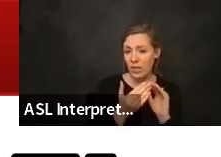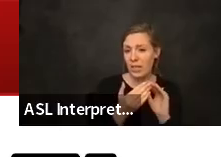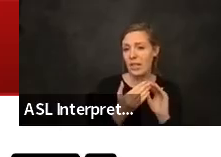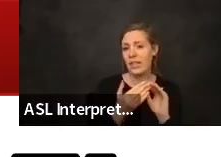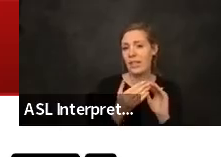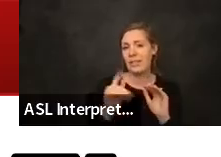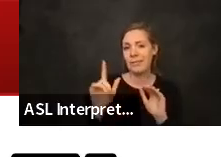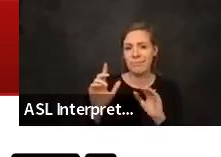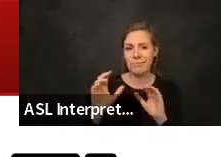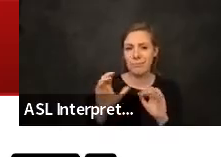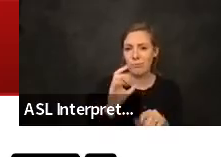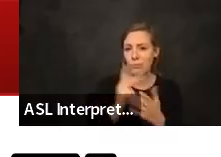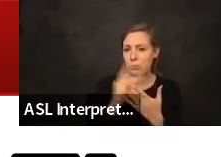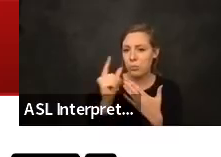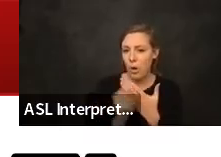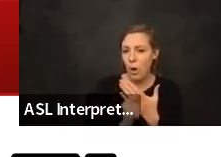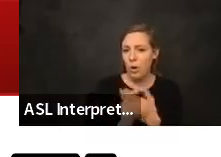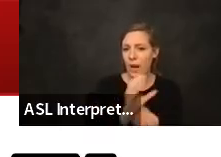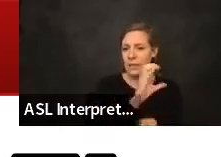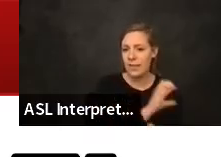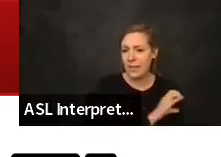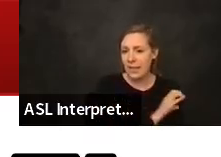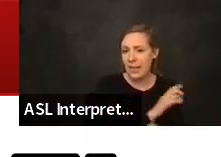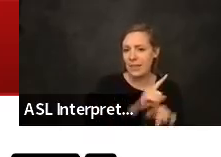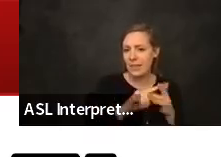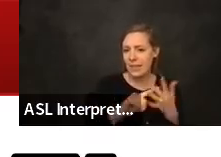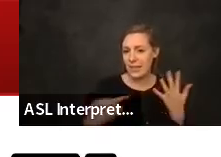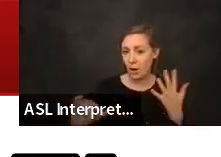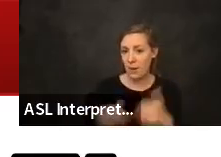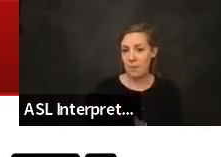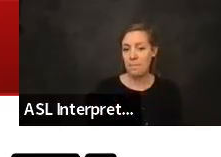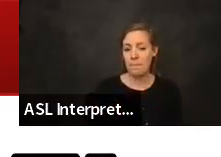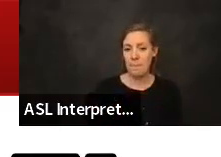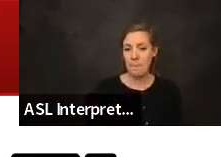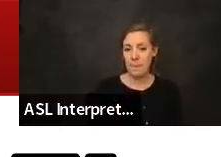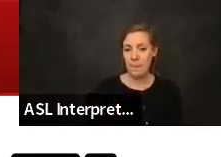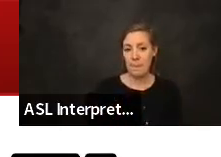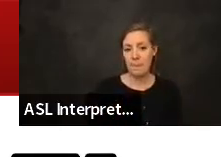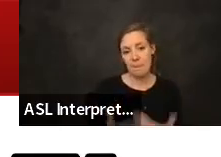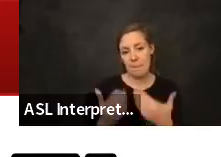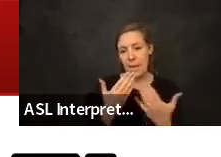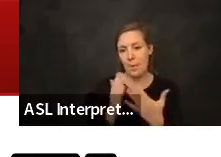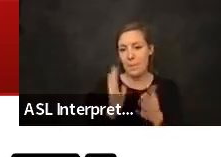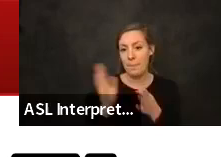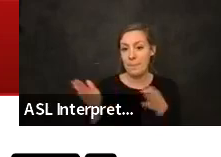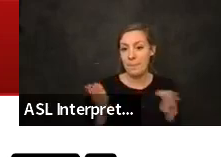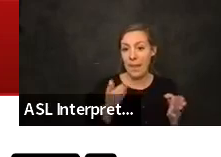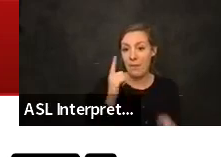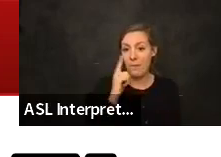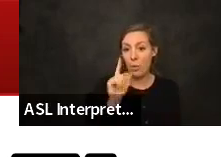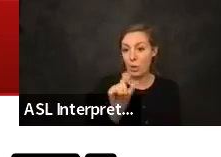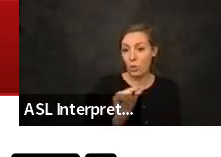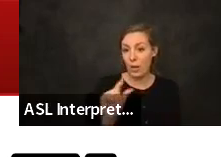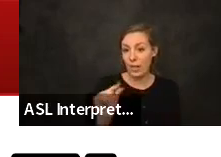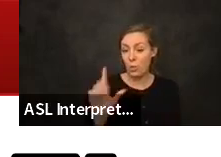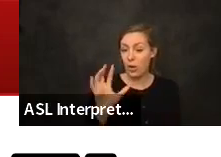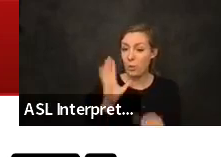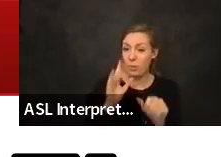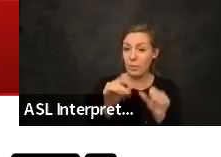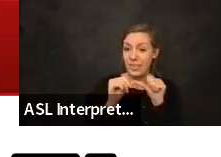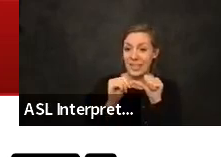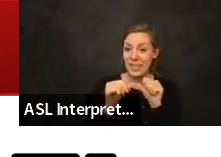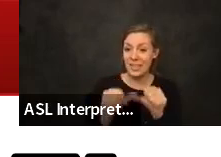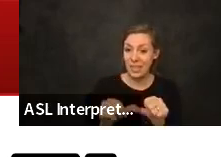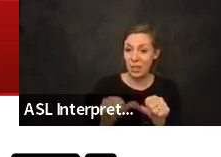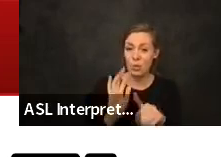at clinics and other venues. So anyway, our plan for 2020 has been to continue with all of these